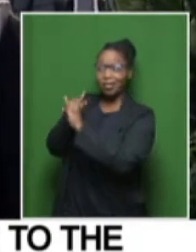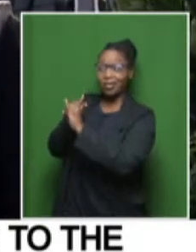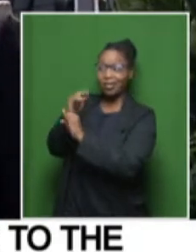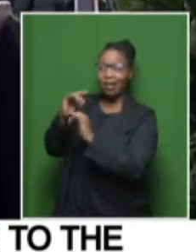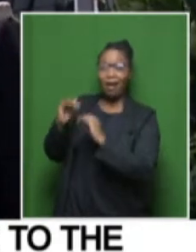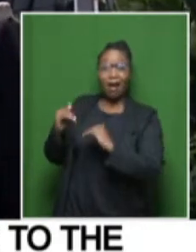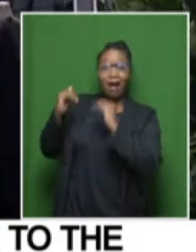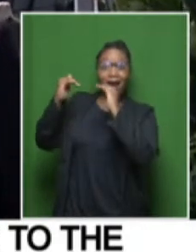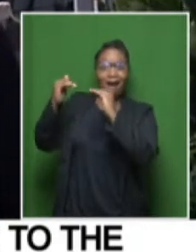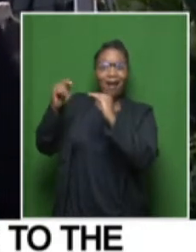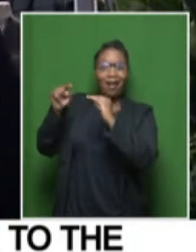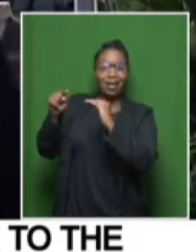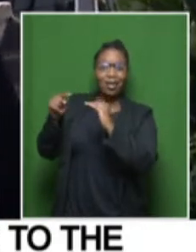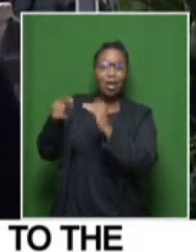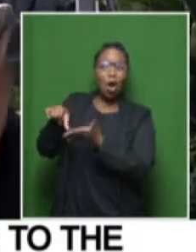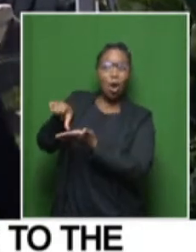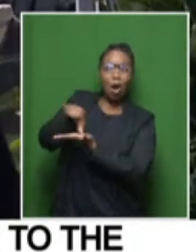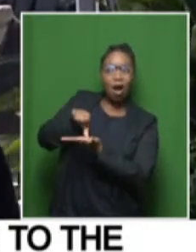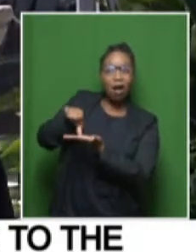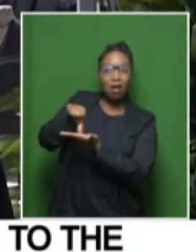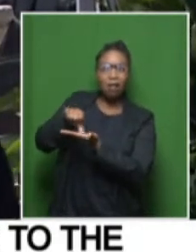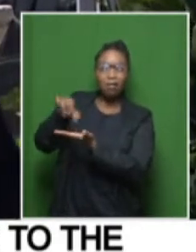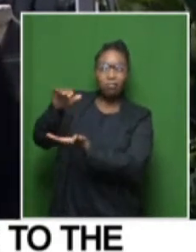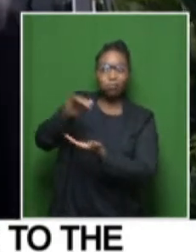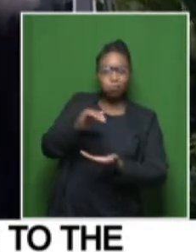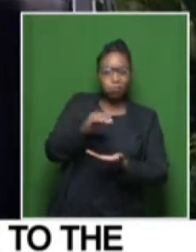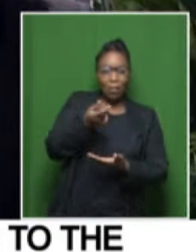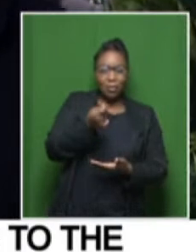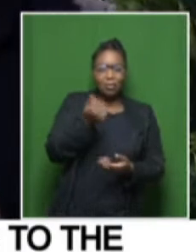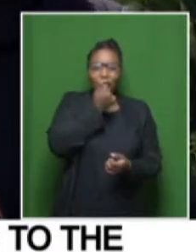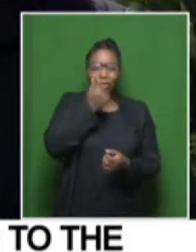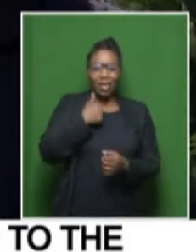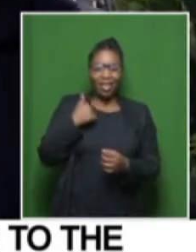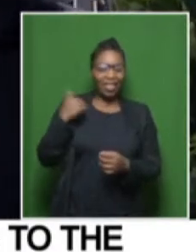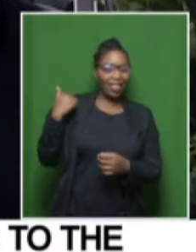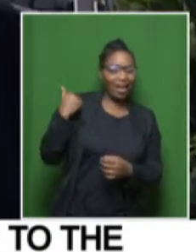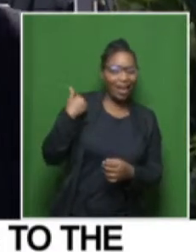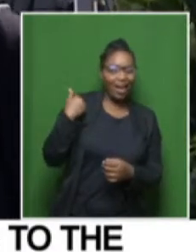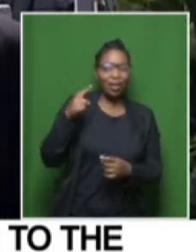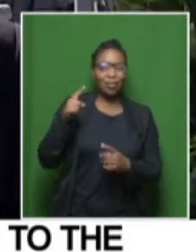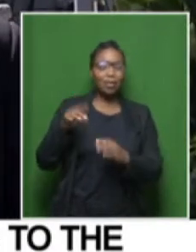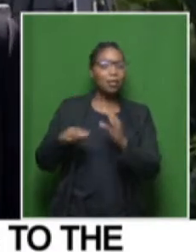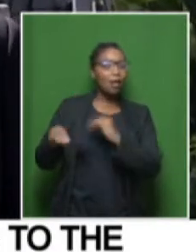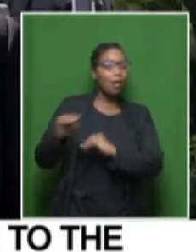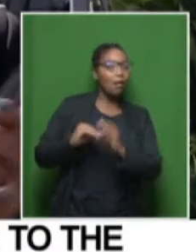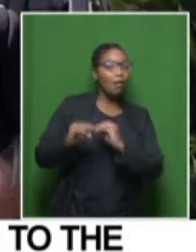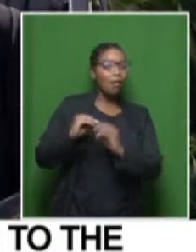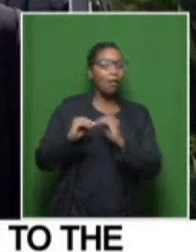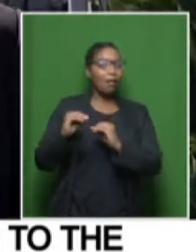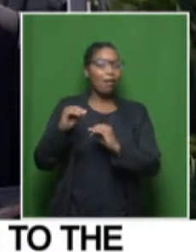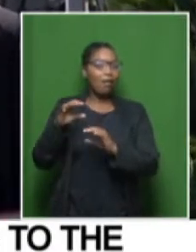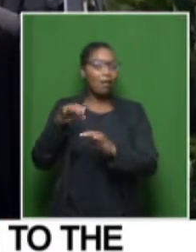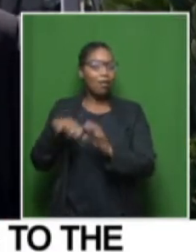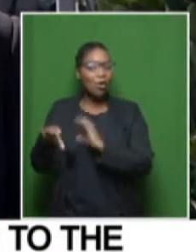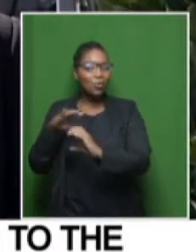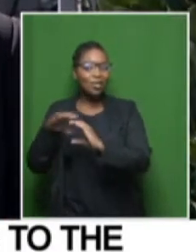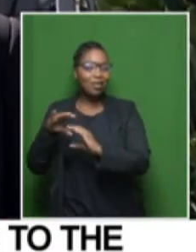higher international oil prices. I do apologize, I'm slightly distracted by the various communication. But basically, this is very good news.